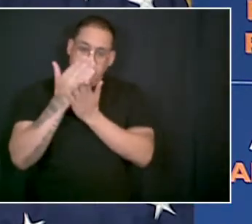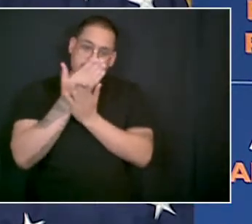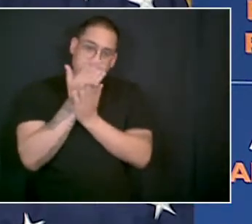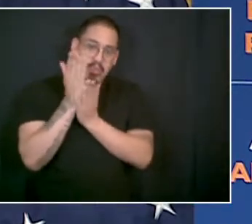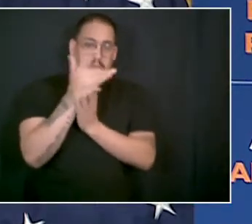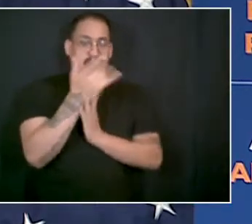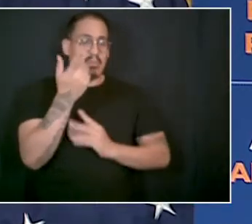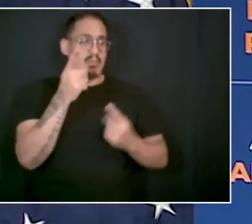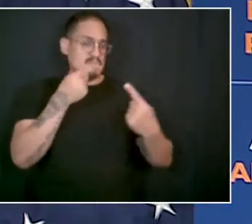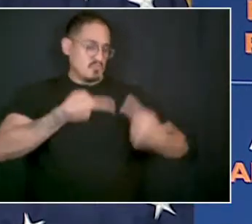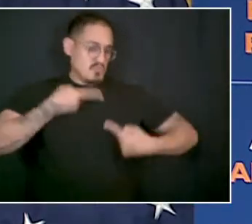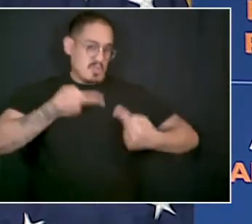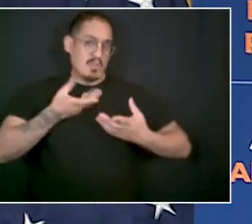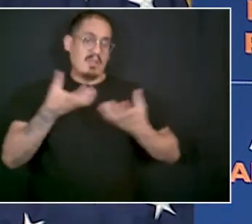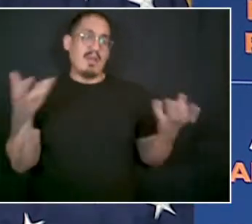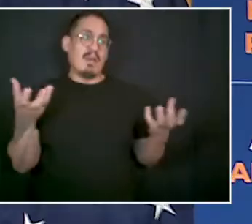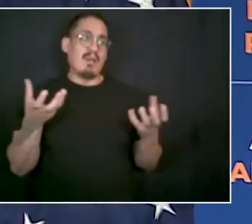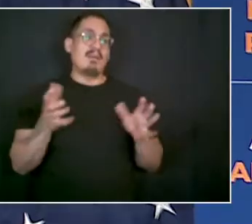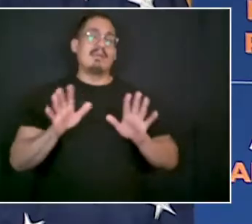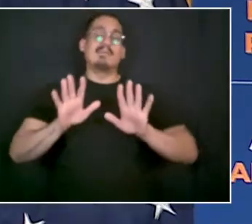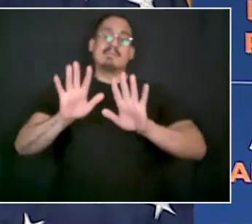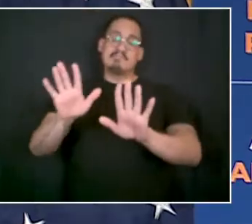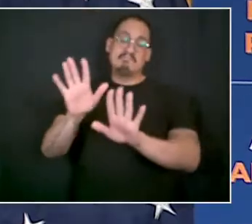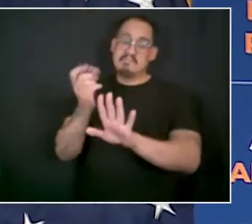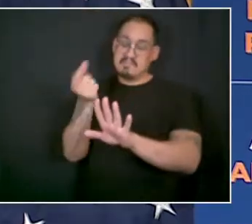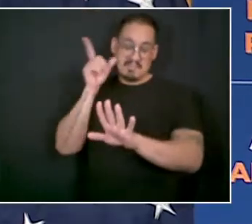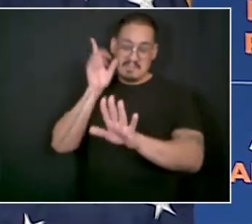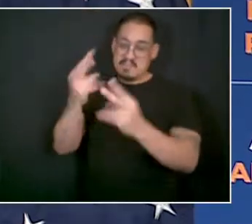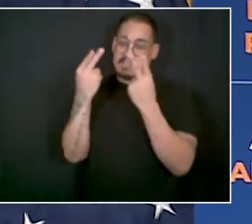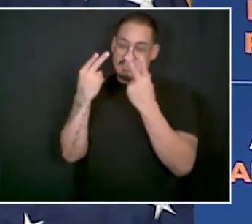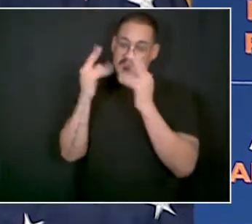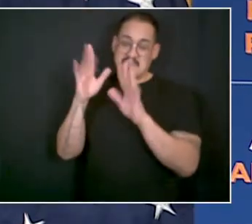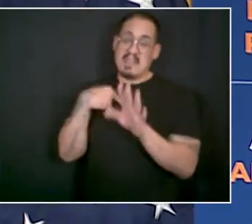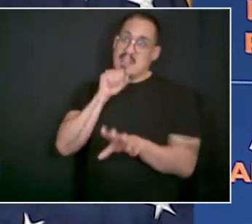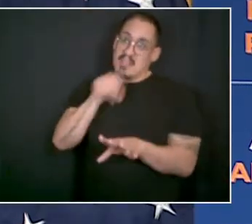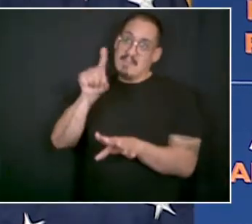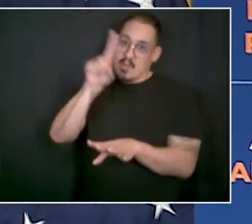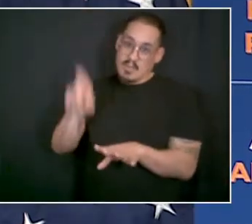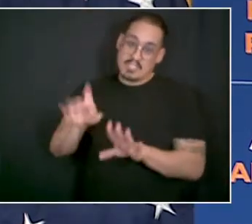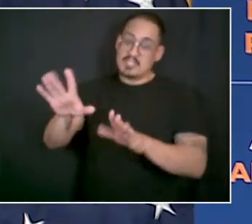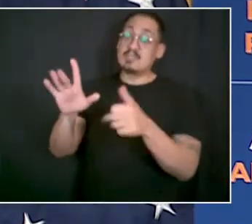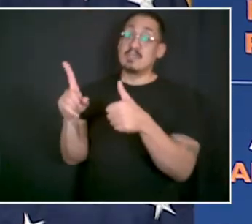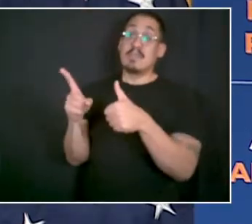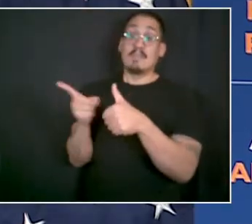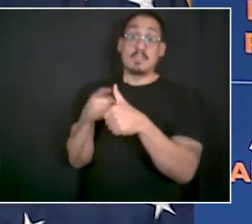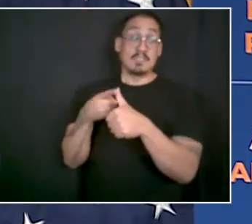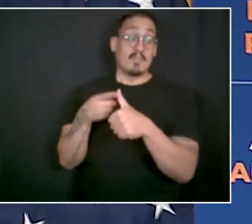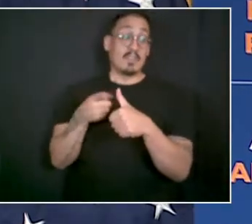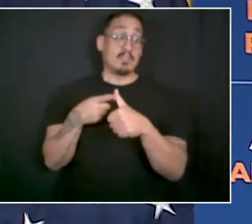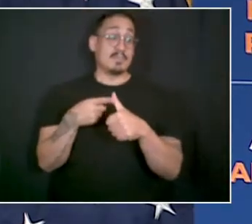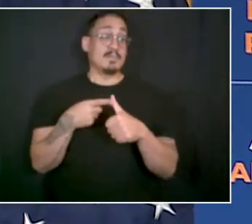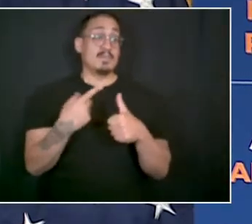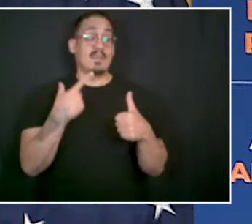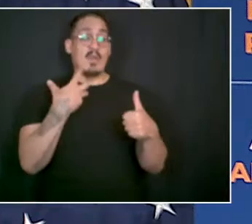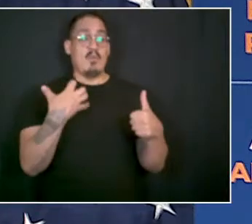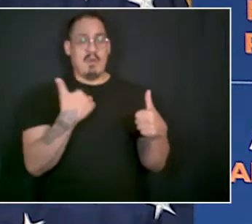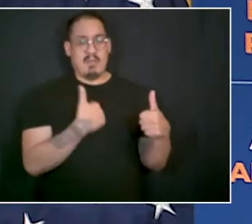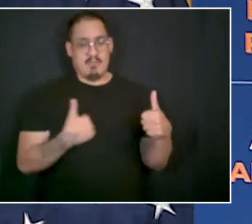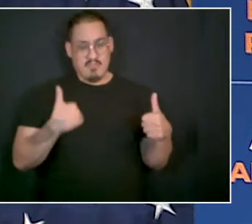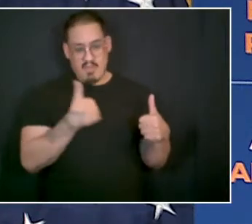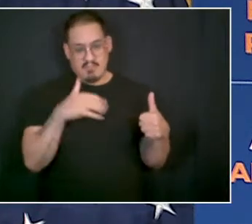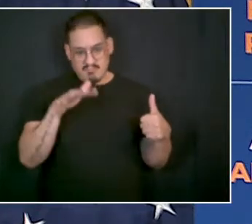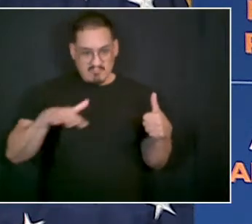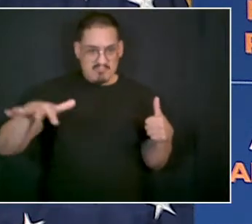question. First of all, I just really, really want to apologize to New Yorkers